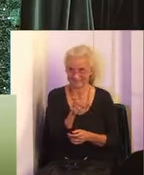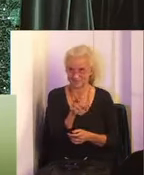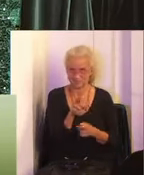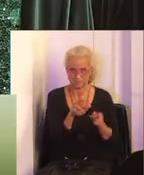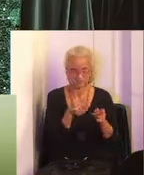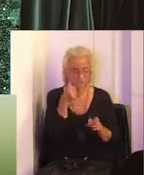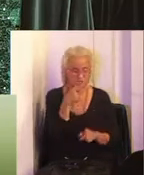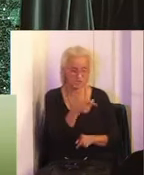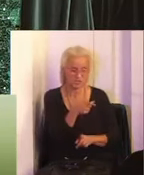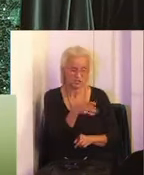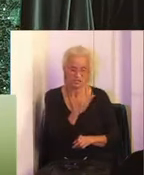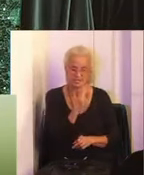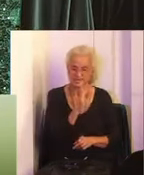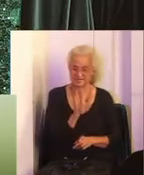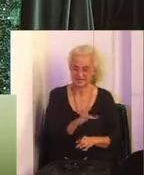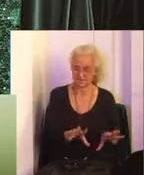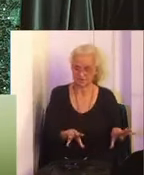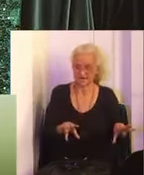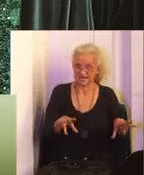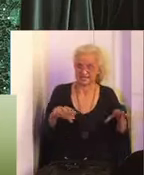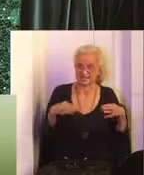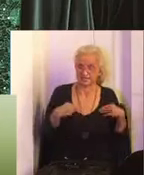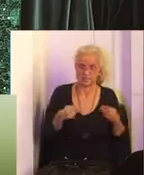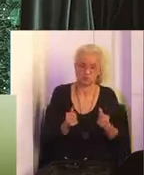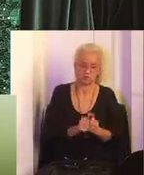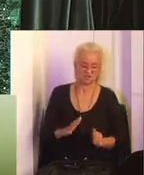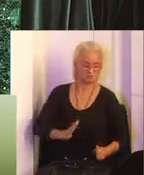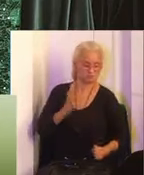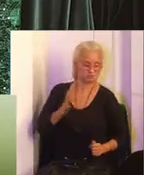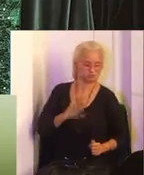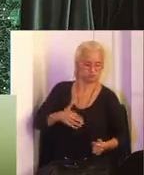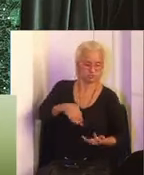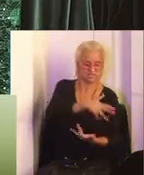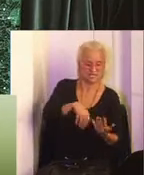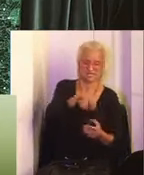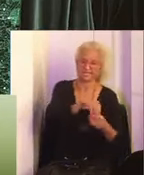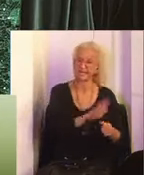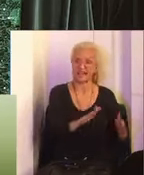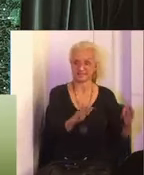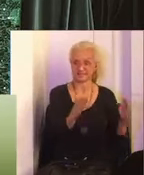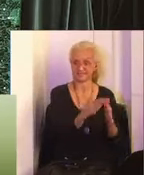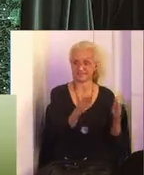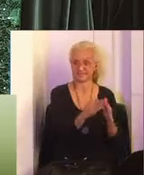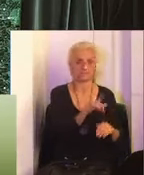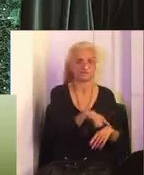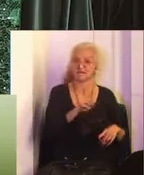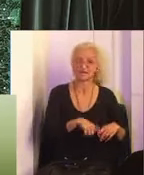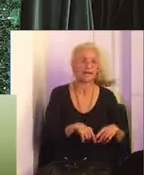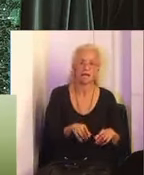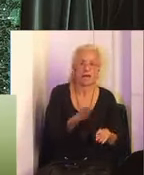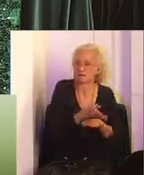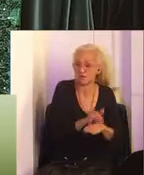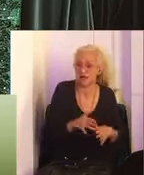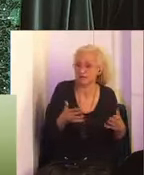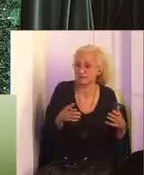She was never accepted with the high society anymore in that city, and she couldn't get a boyfriend after